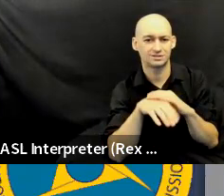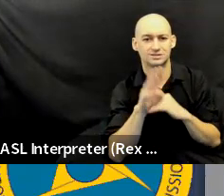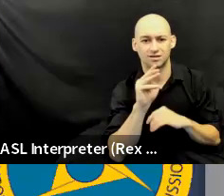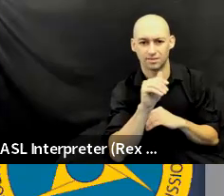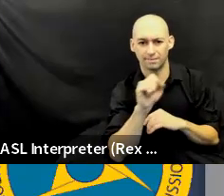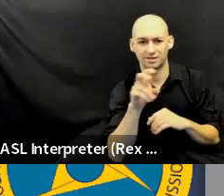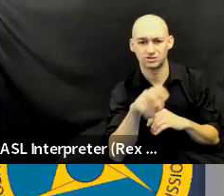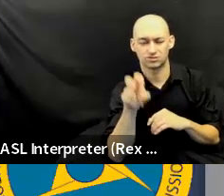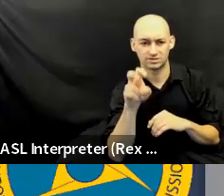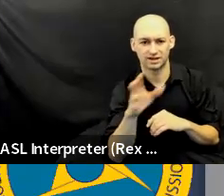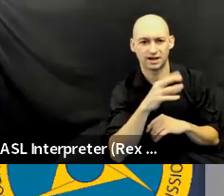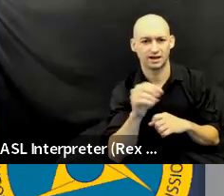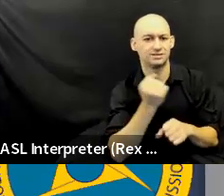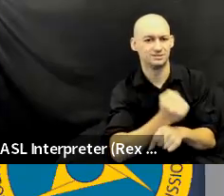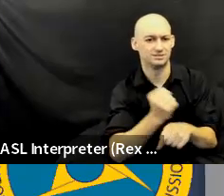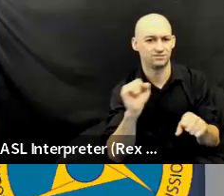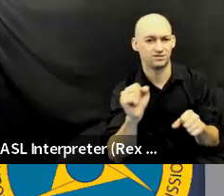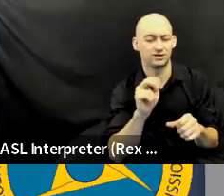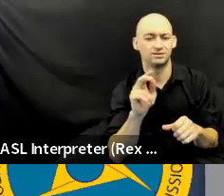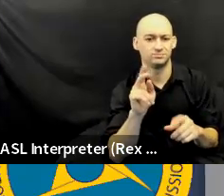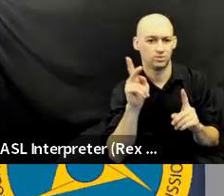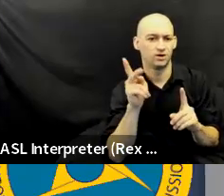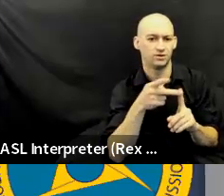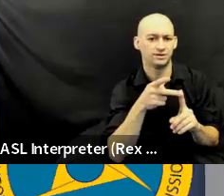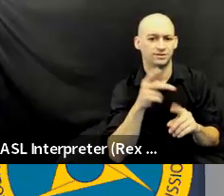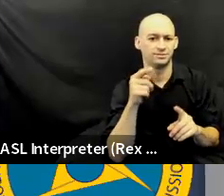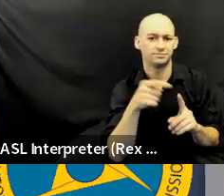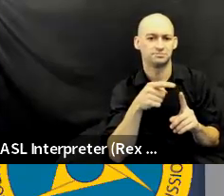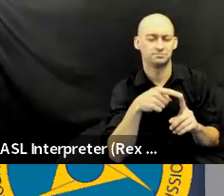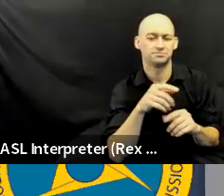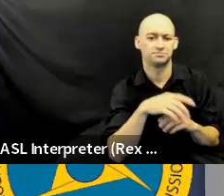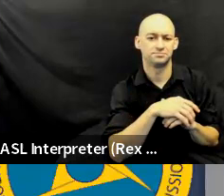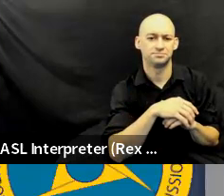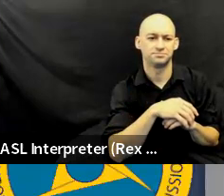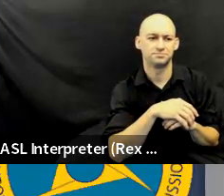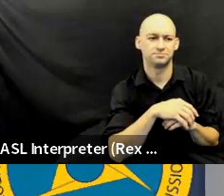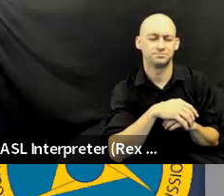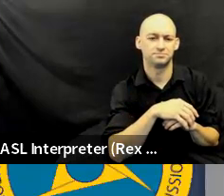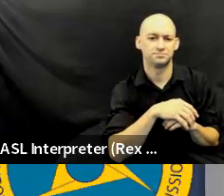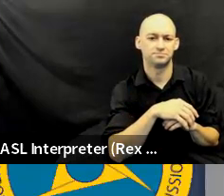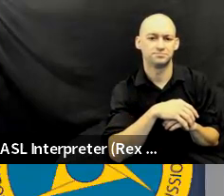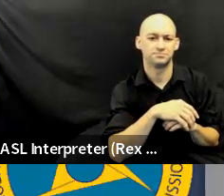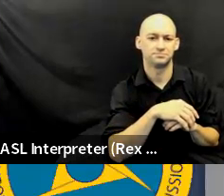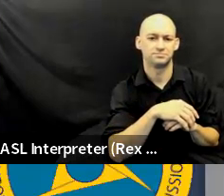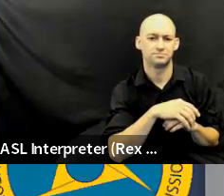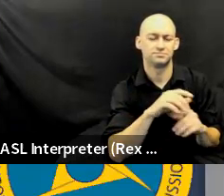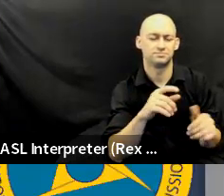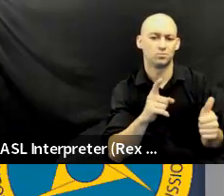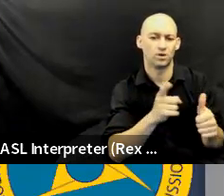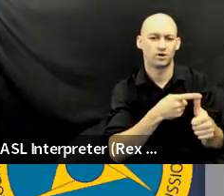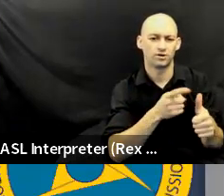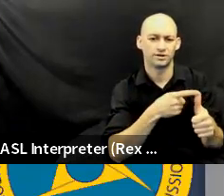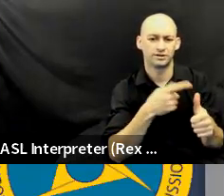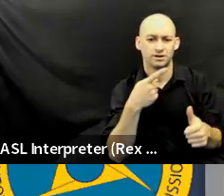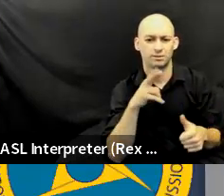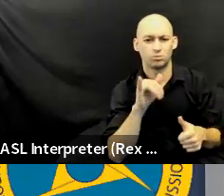and safety, a prioritization of safety in instances where there is, harmful